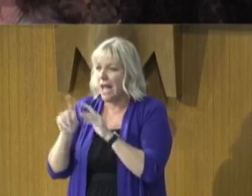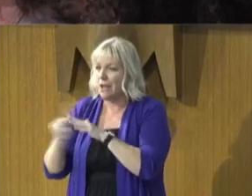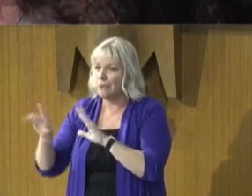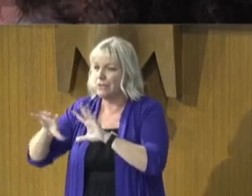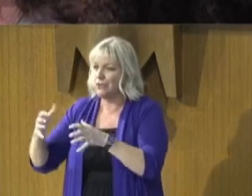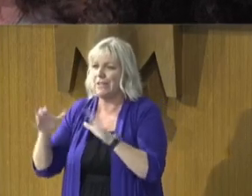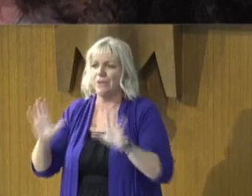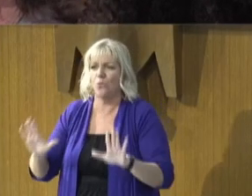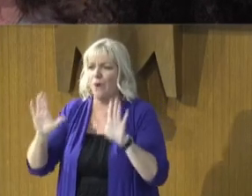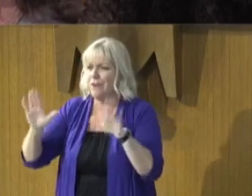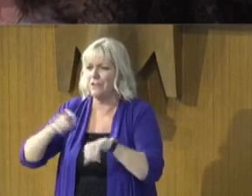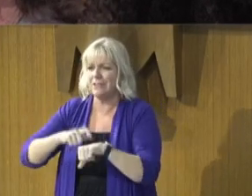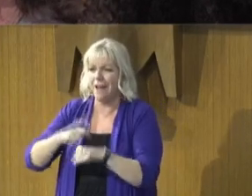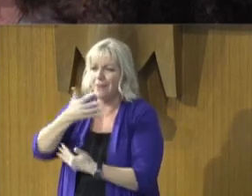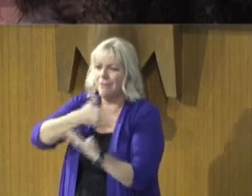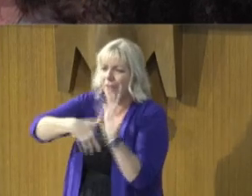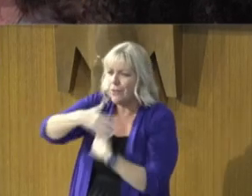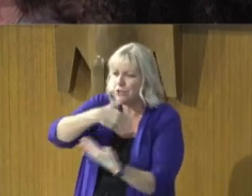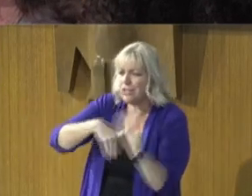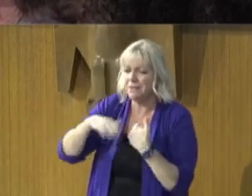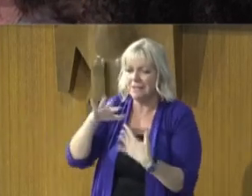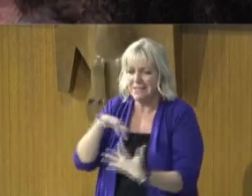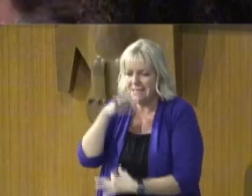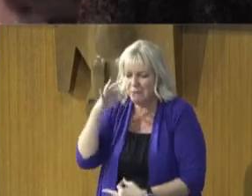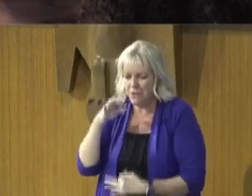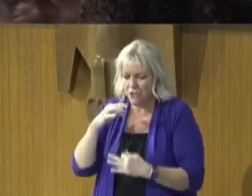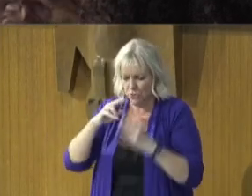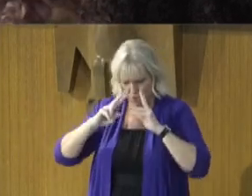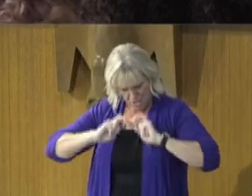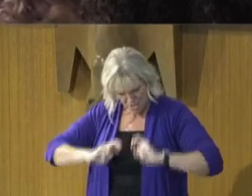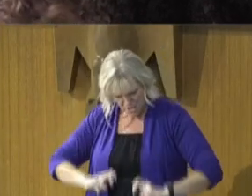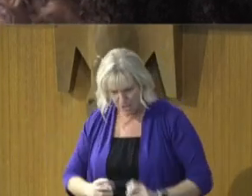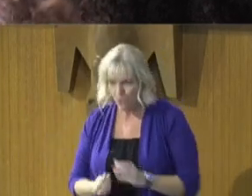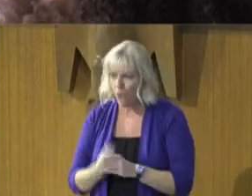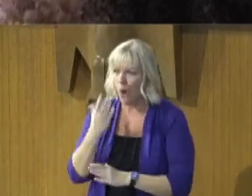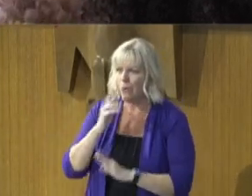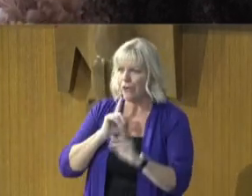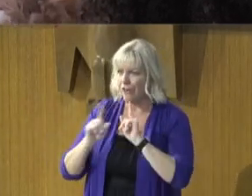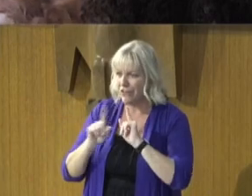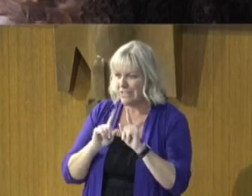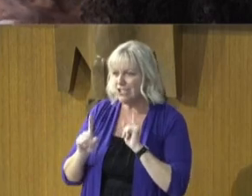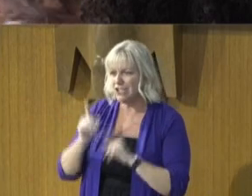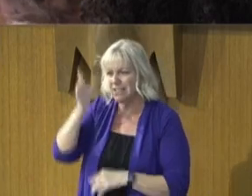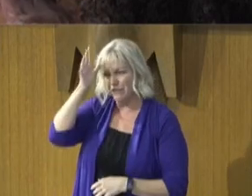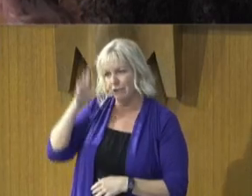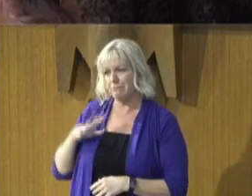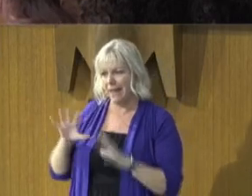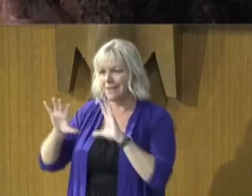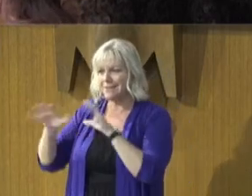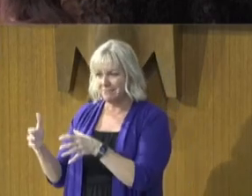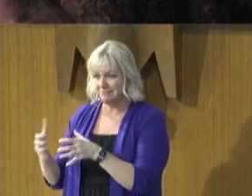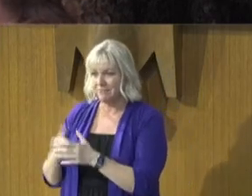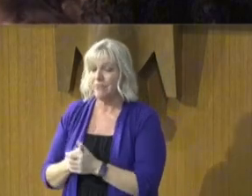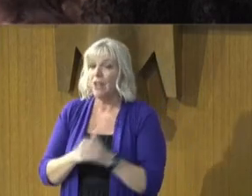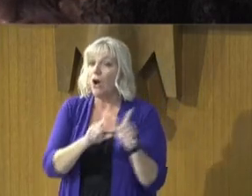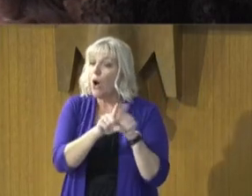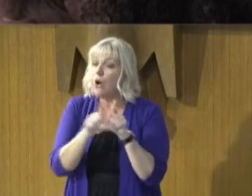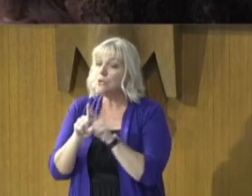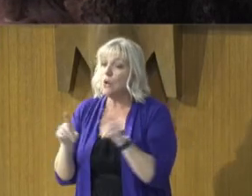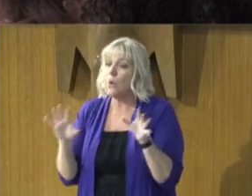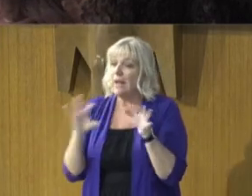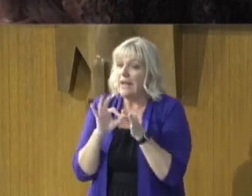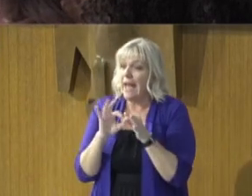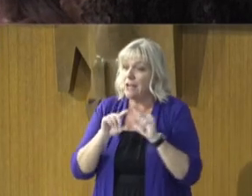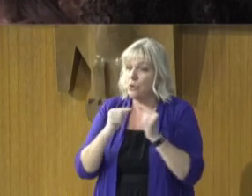wonderful time of fellowship and spiritual depth and growth and conversation. And we also have our Connect group is planning a